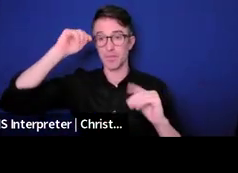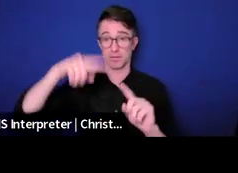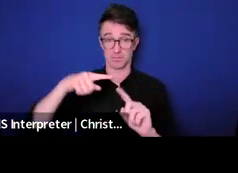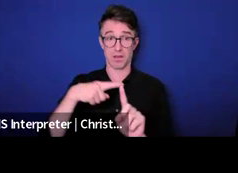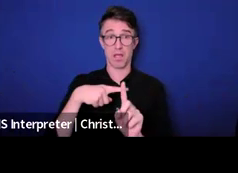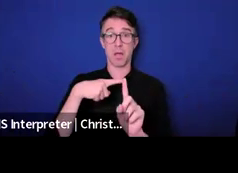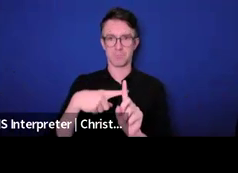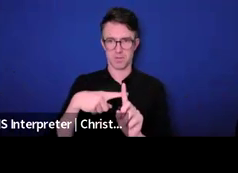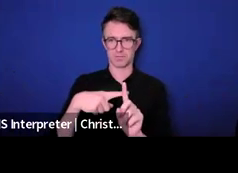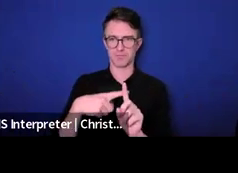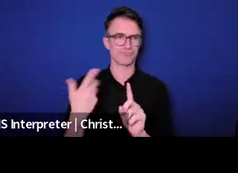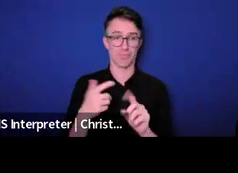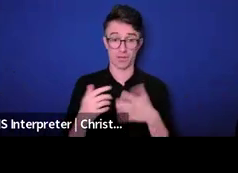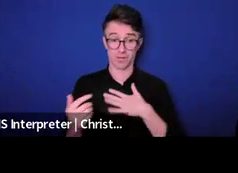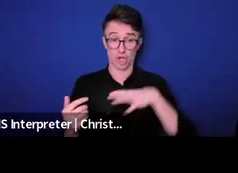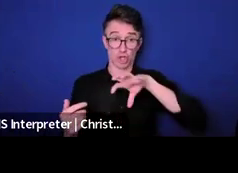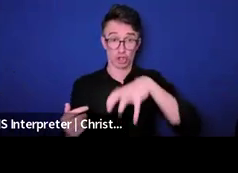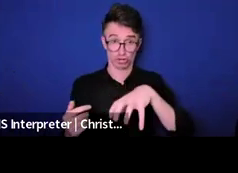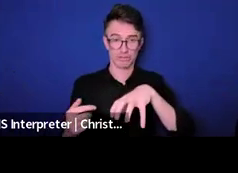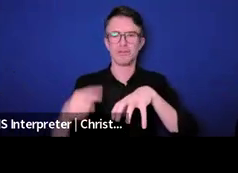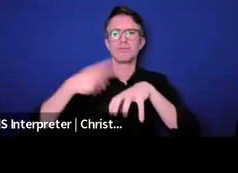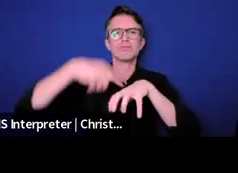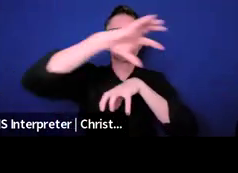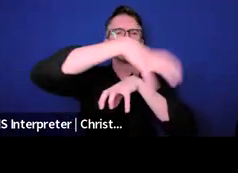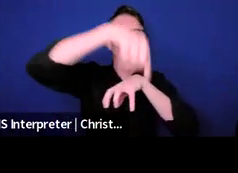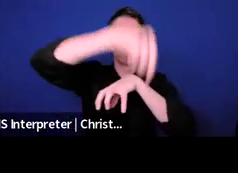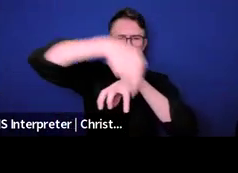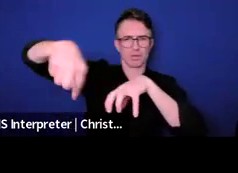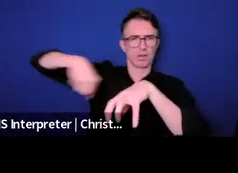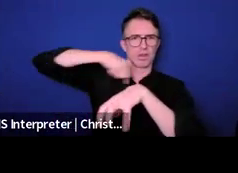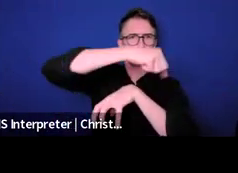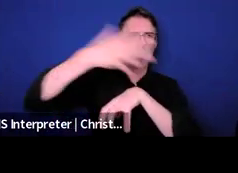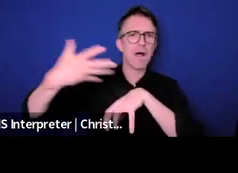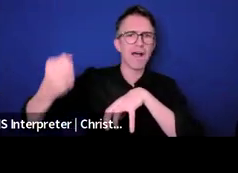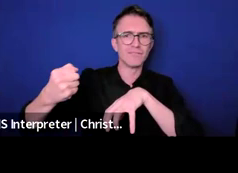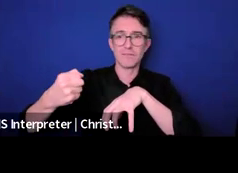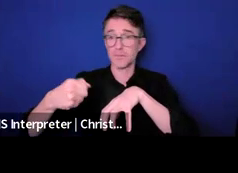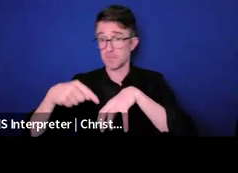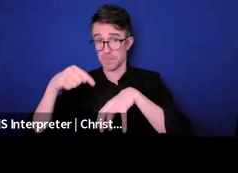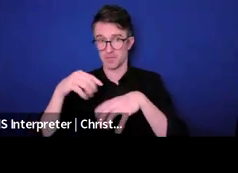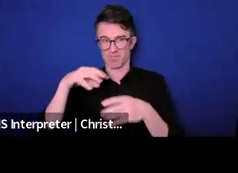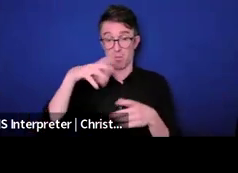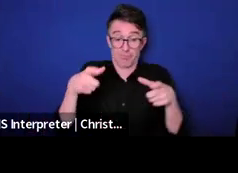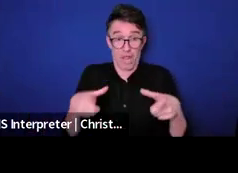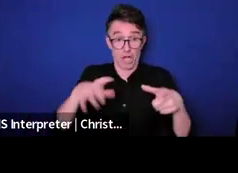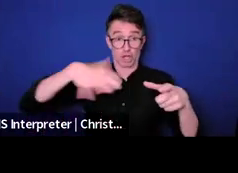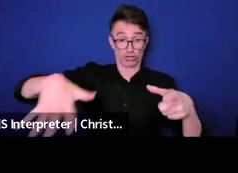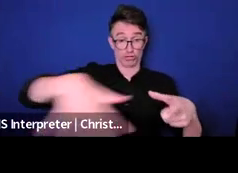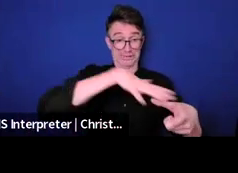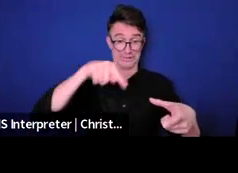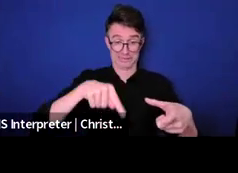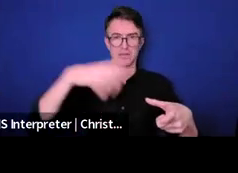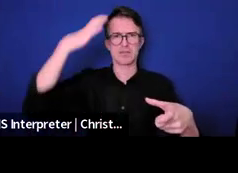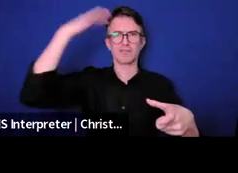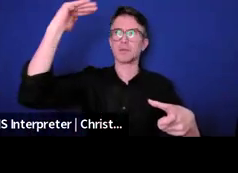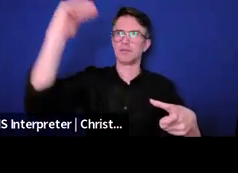different institutions, agencies, ministries in charge of those multi-sectoral policies and services and programs, as Lauren